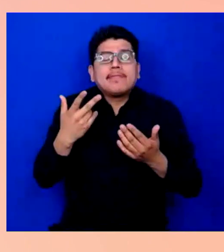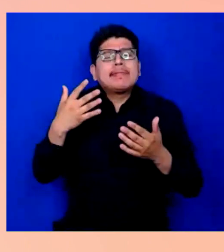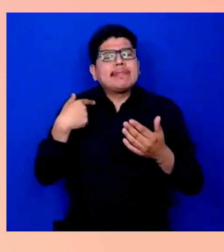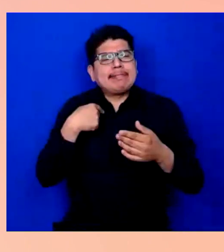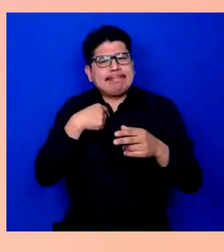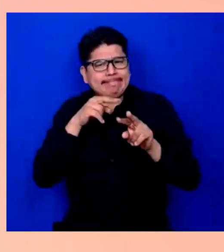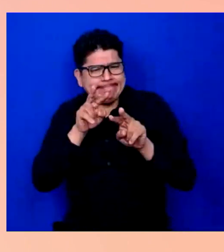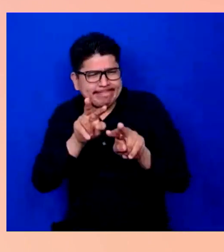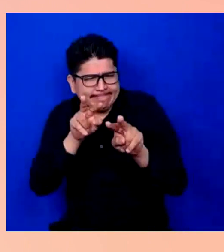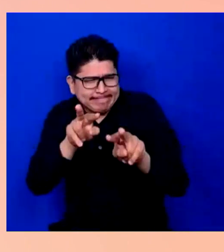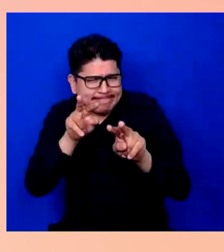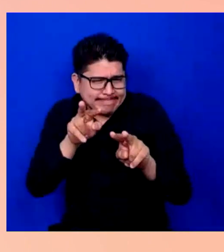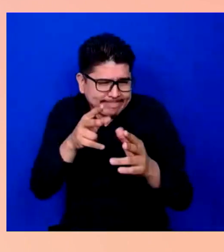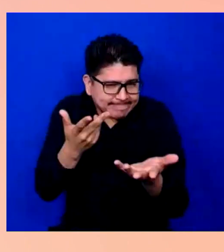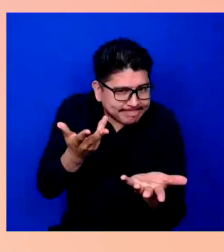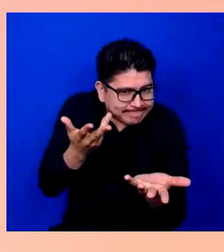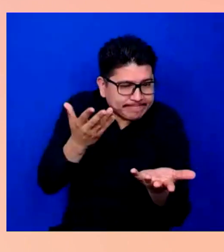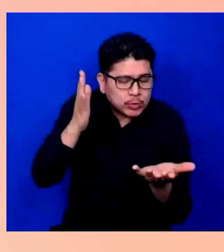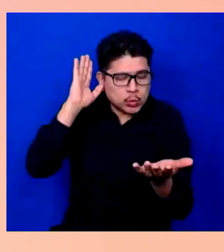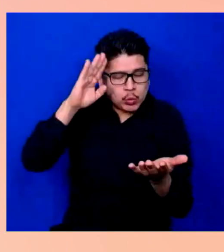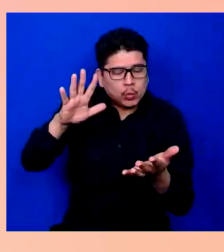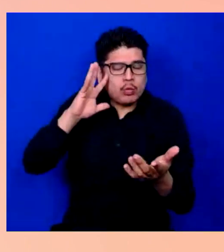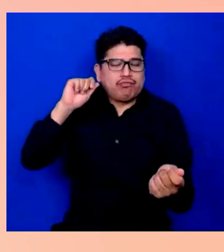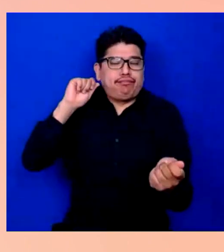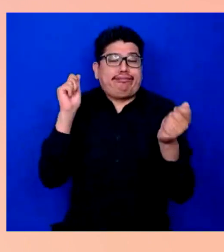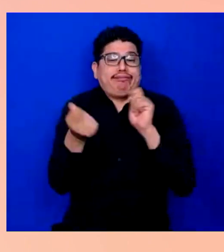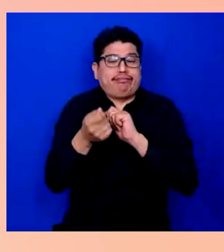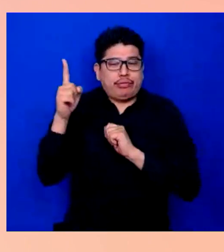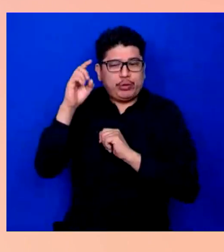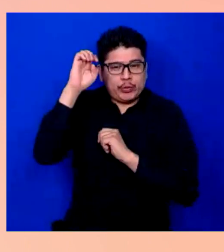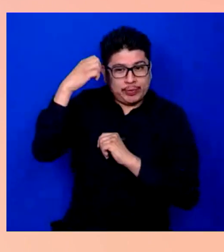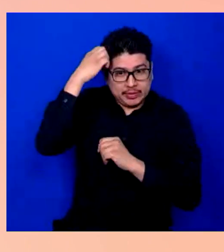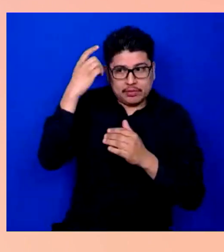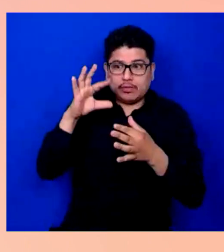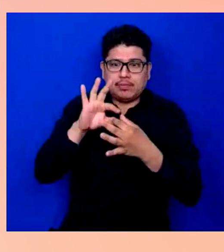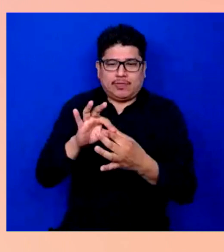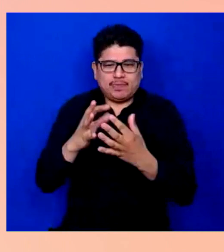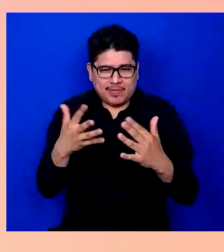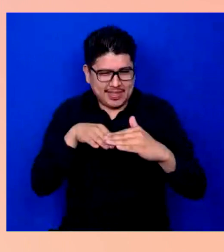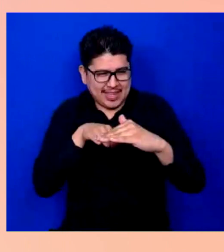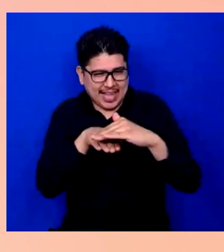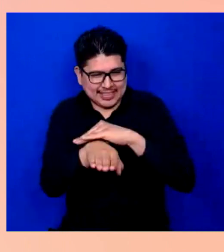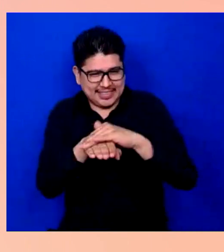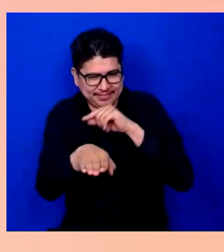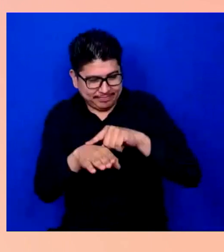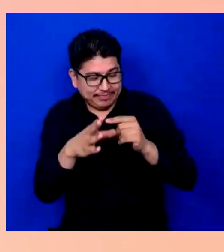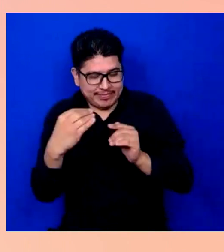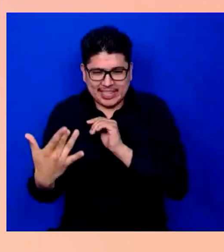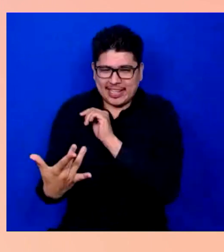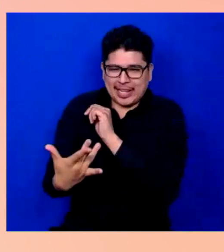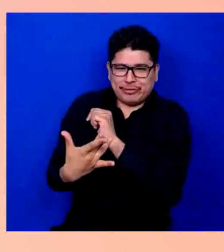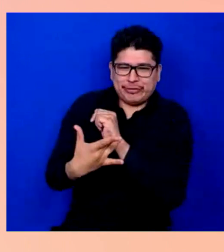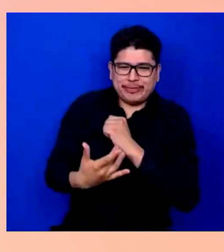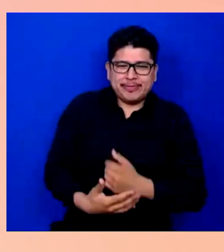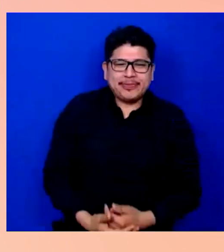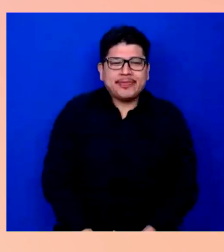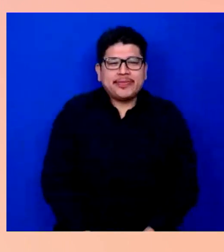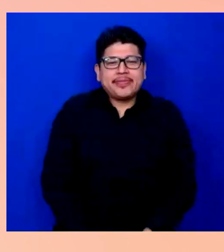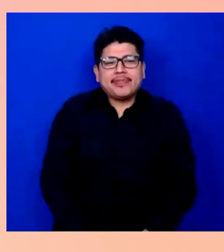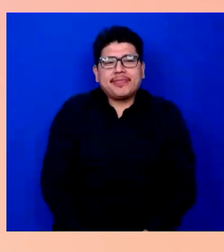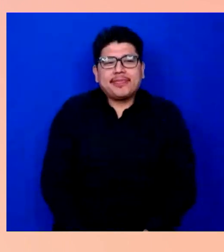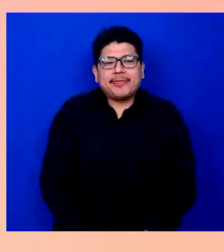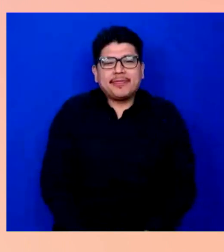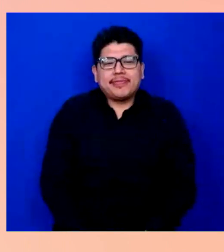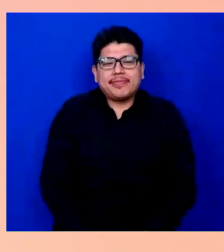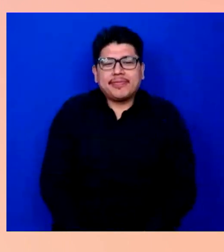turning point for Europe when it comes to accessibility and technologies. I have to say, I don't think you're catching